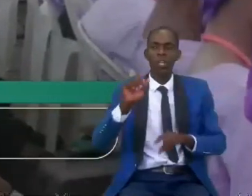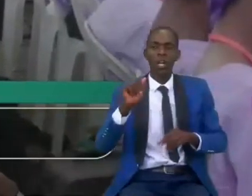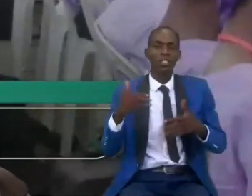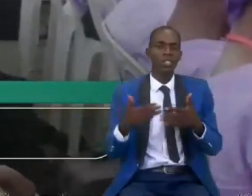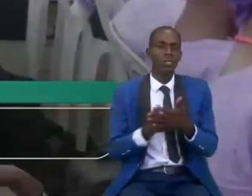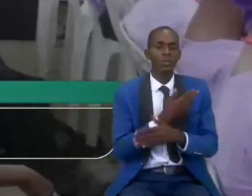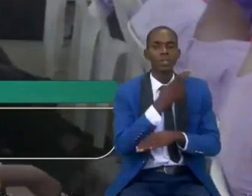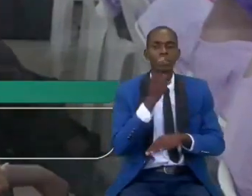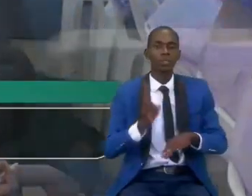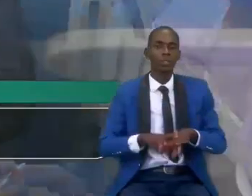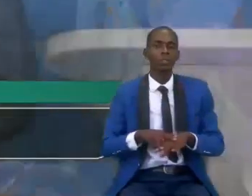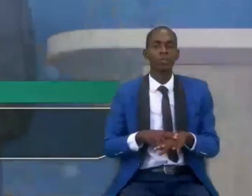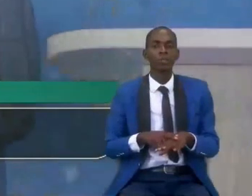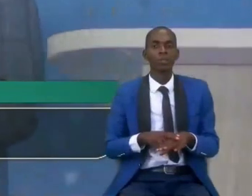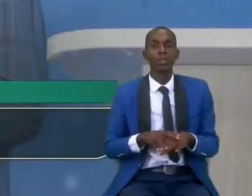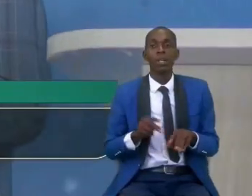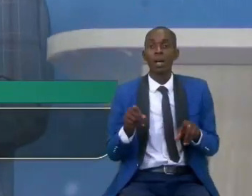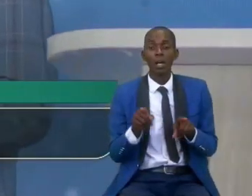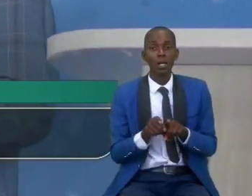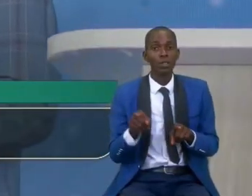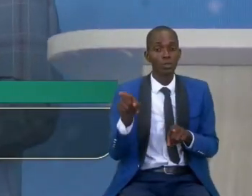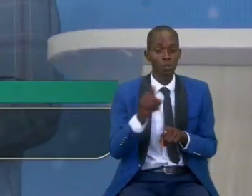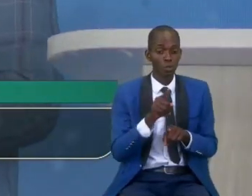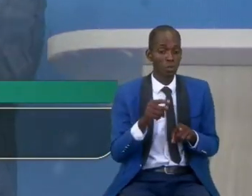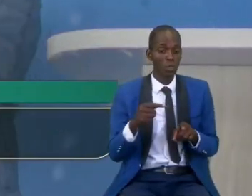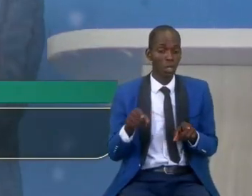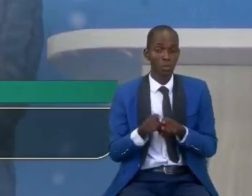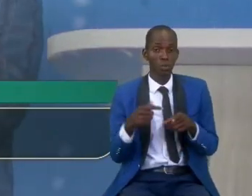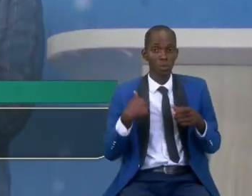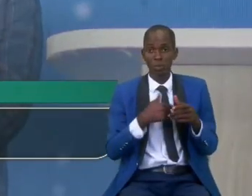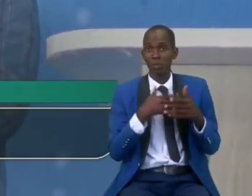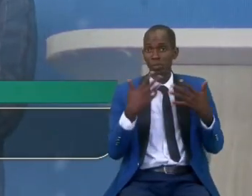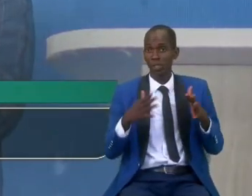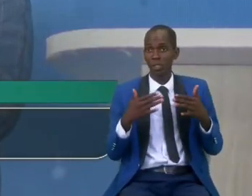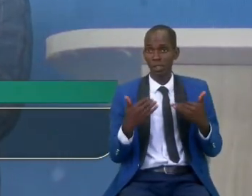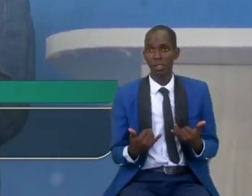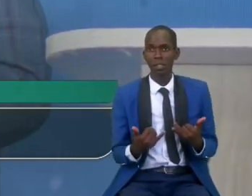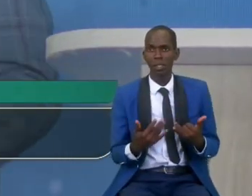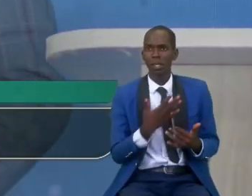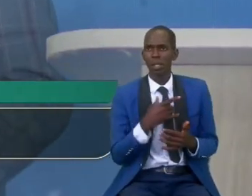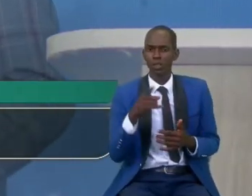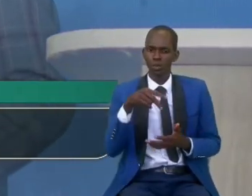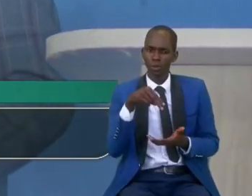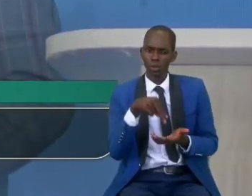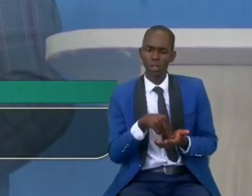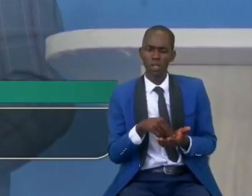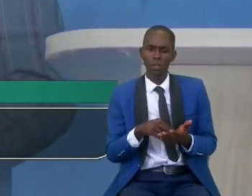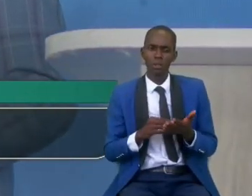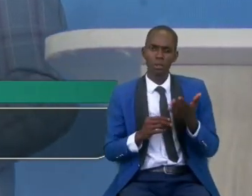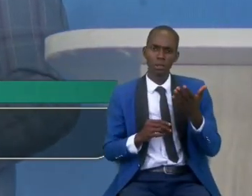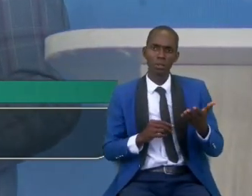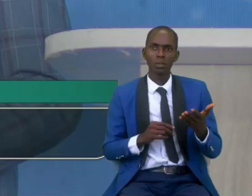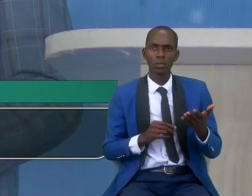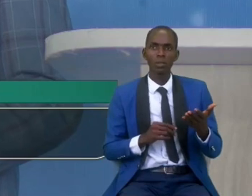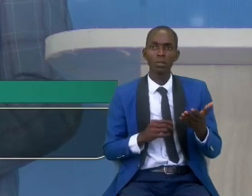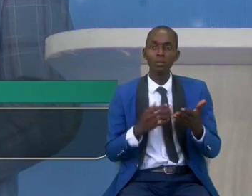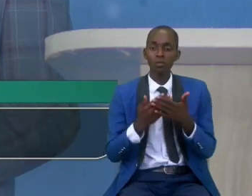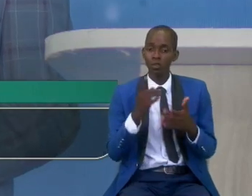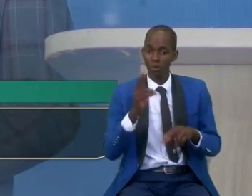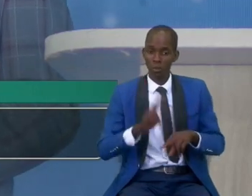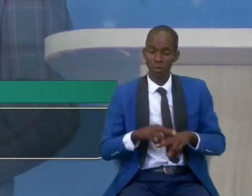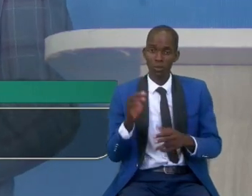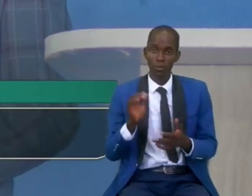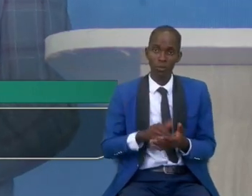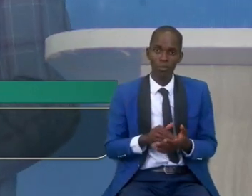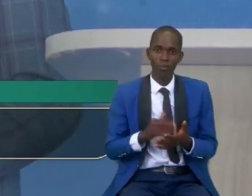now, and you stand up there, before you sit down again, something will happen between